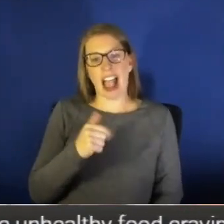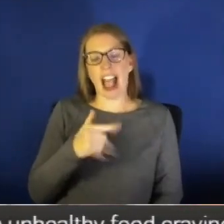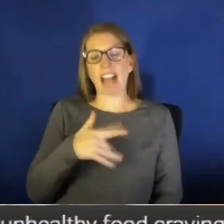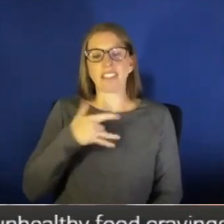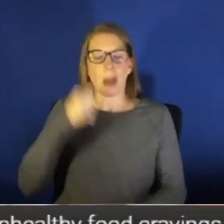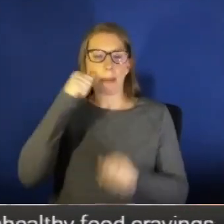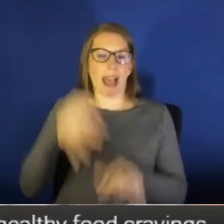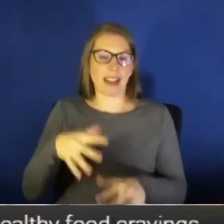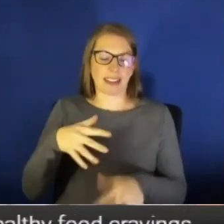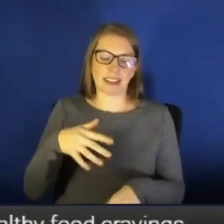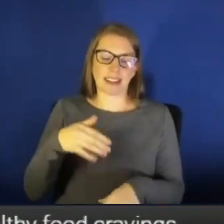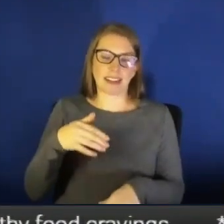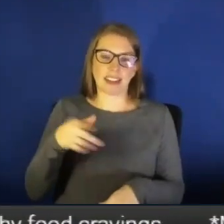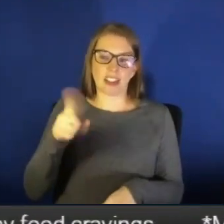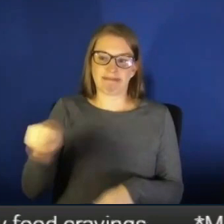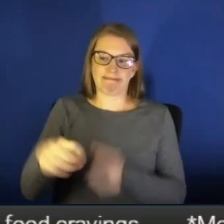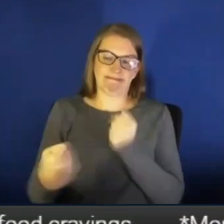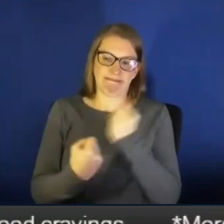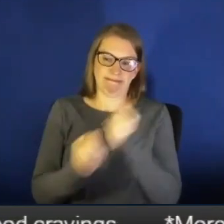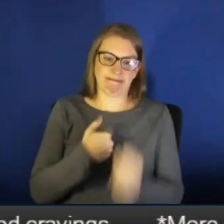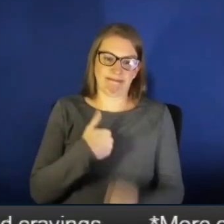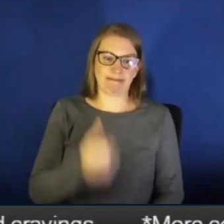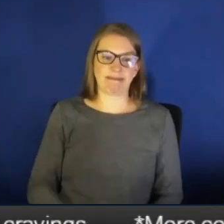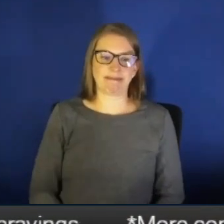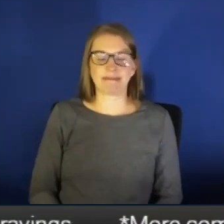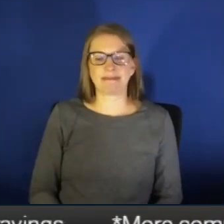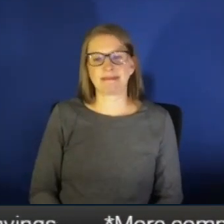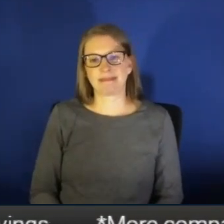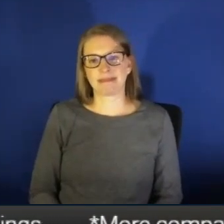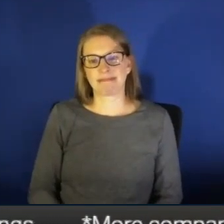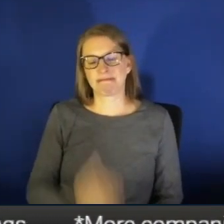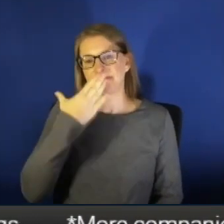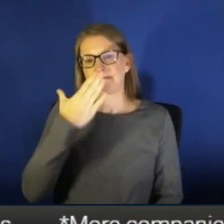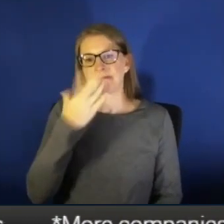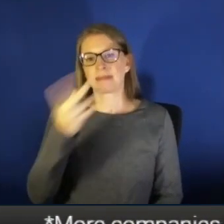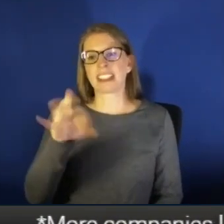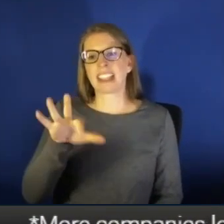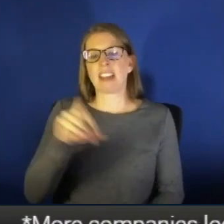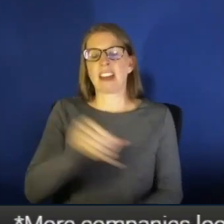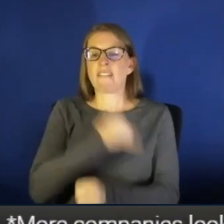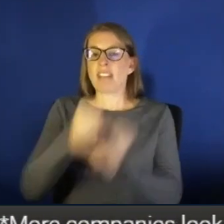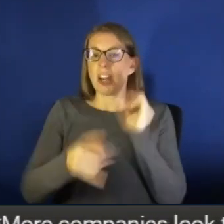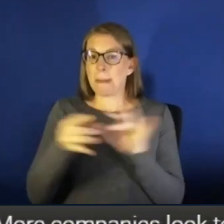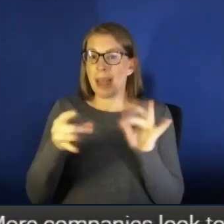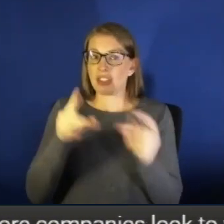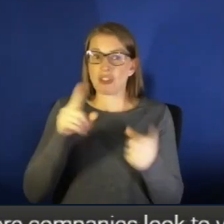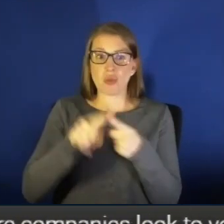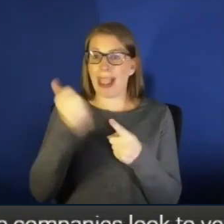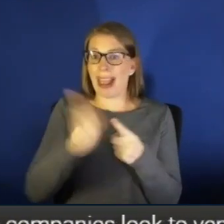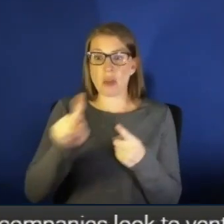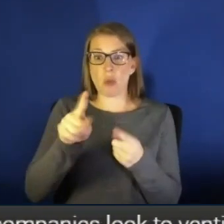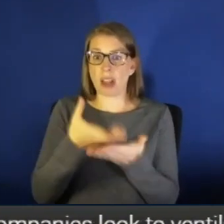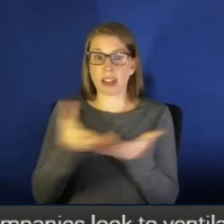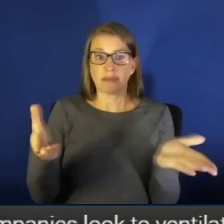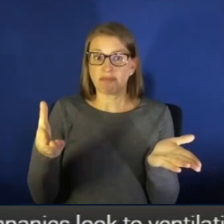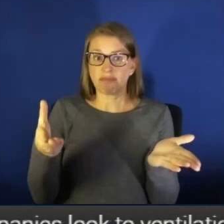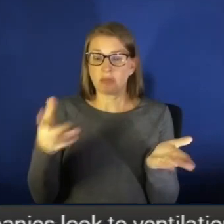guys in my corner. Well, thank you. And just, David, what's your final message to anyone who might be listening today?